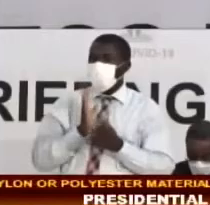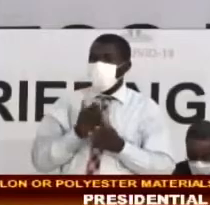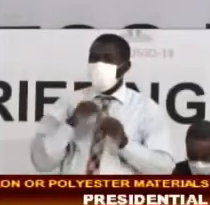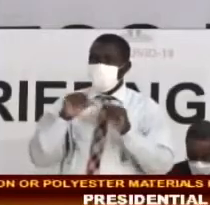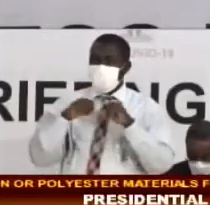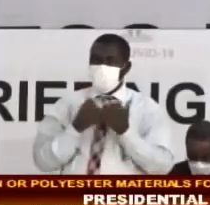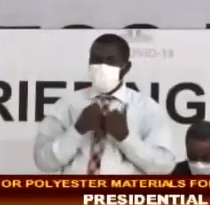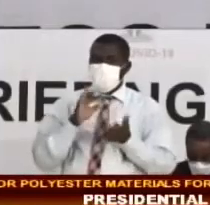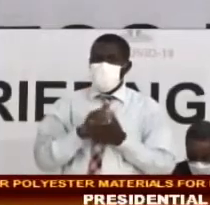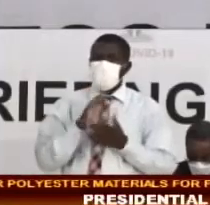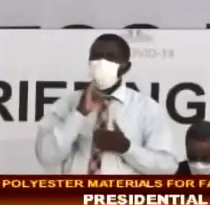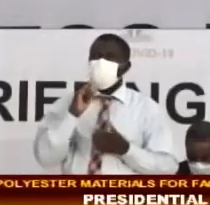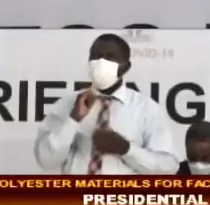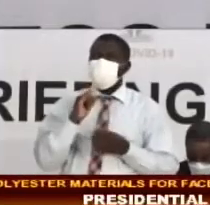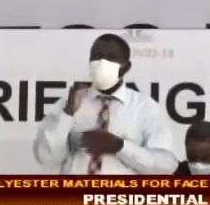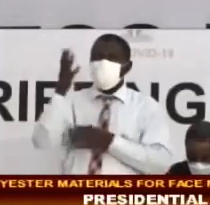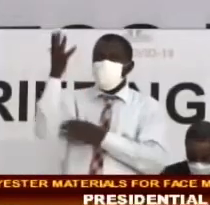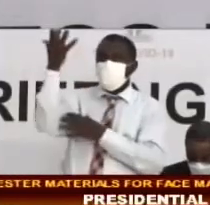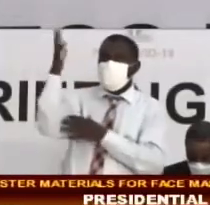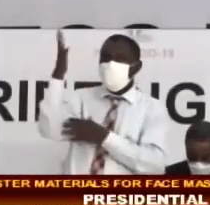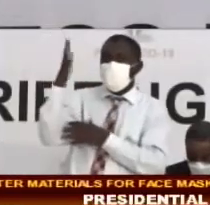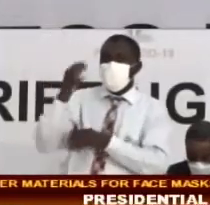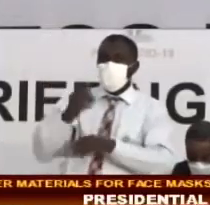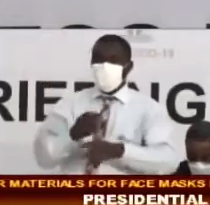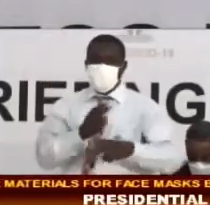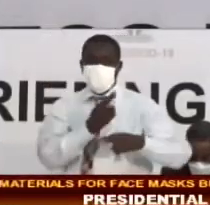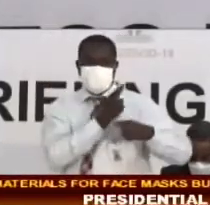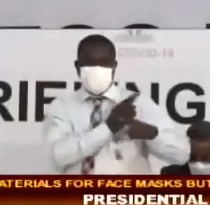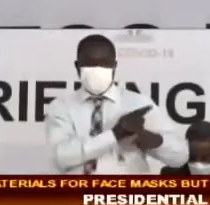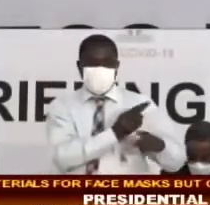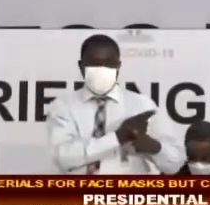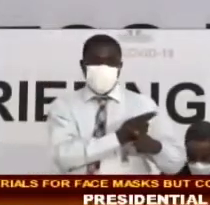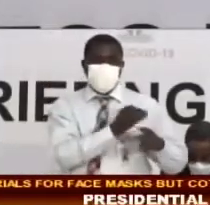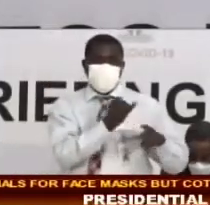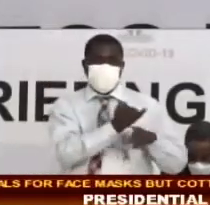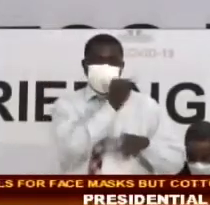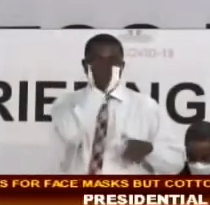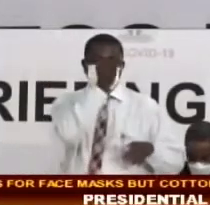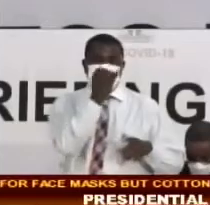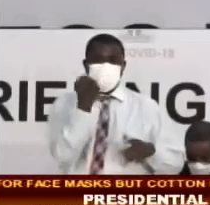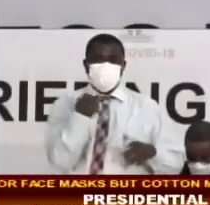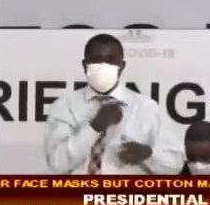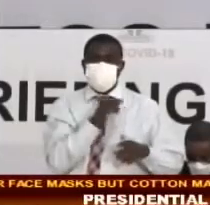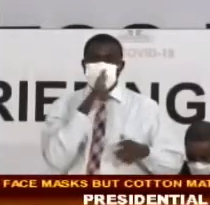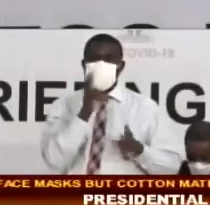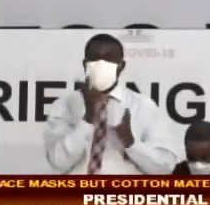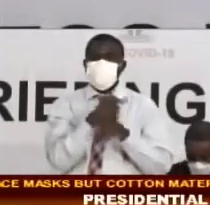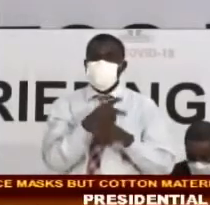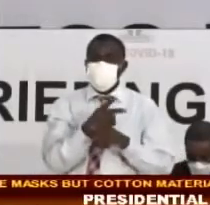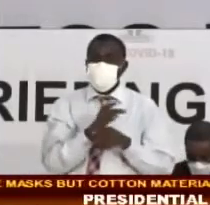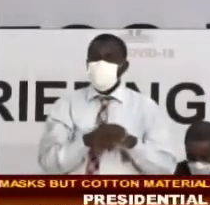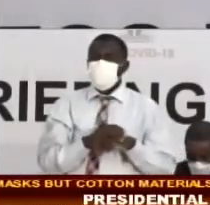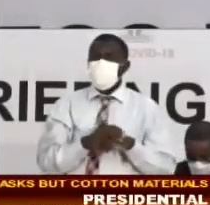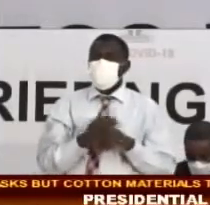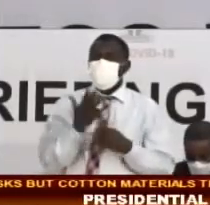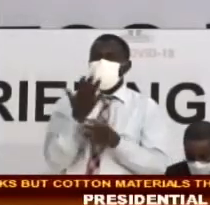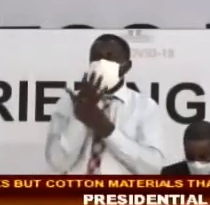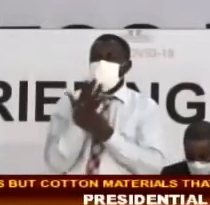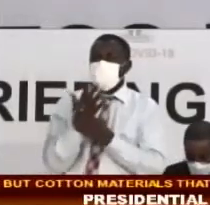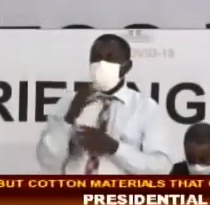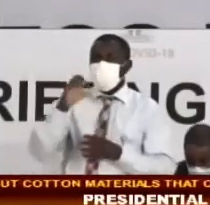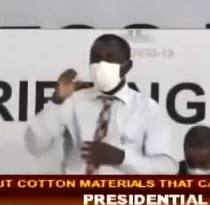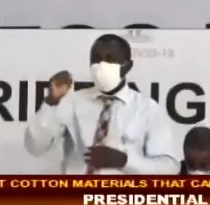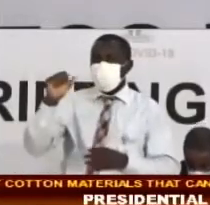Research Institute of Nigeria, we are producing hand sanitizers, and these are herbal-based, again for